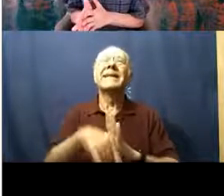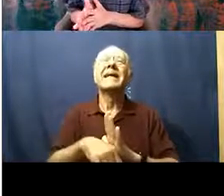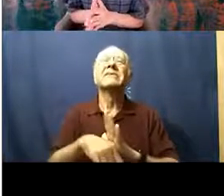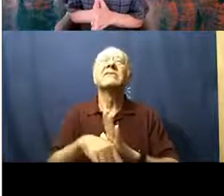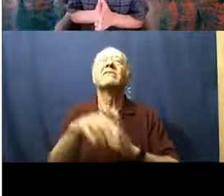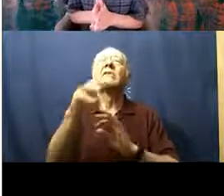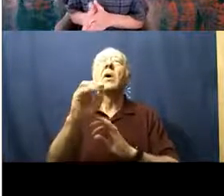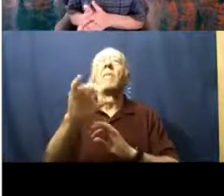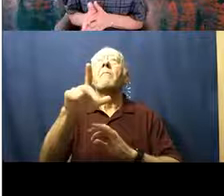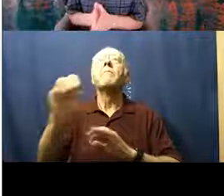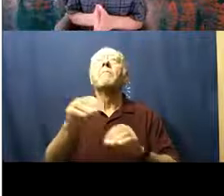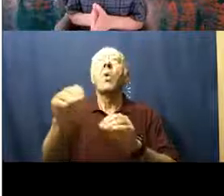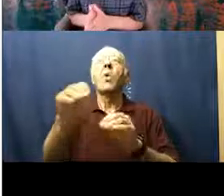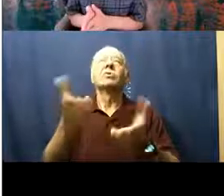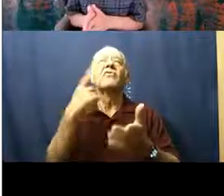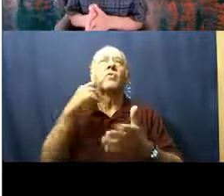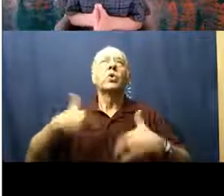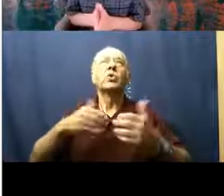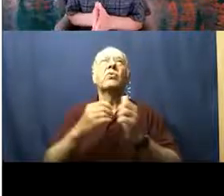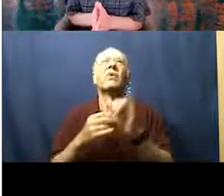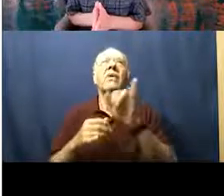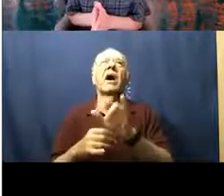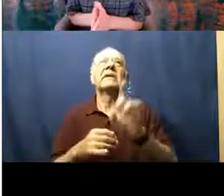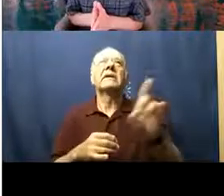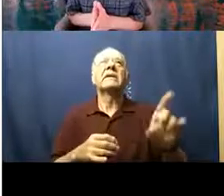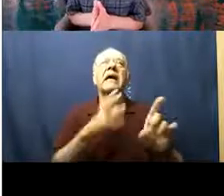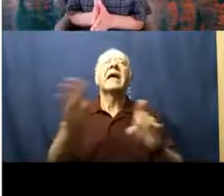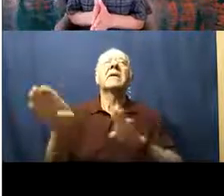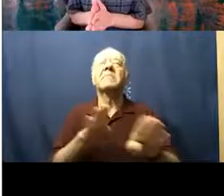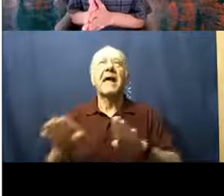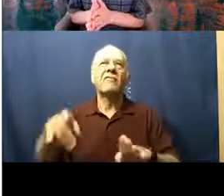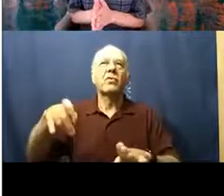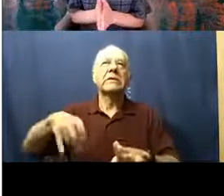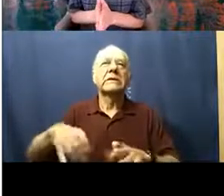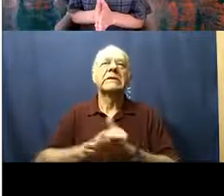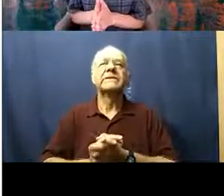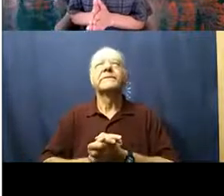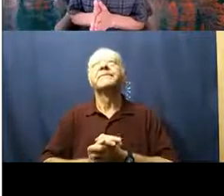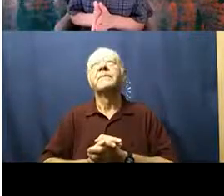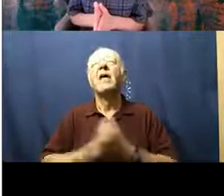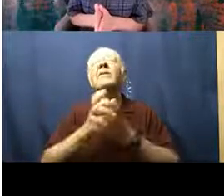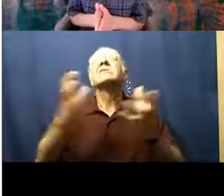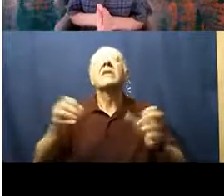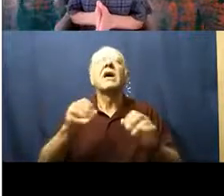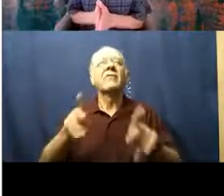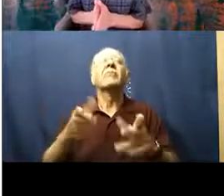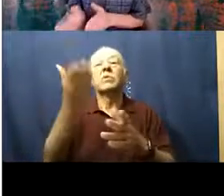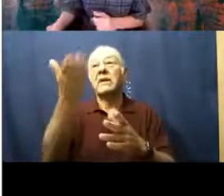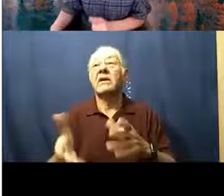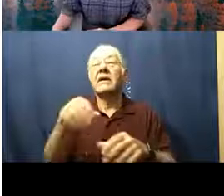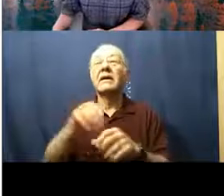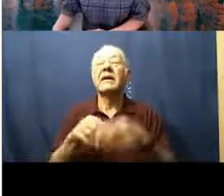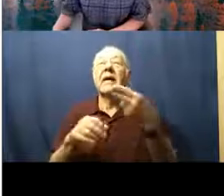mobile services for youth with IDD and behavioral health needs. So there's a lot of opportunity here in the